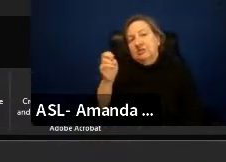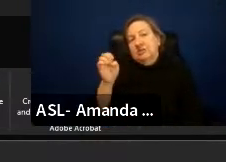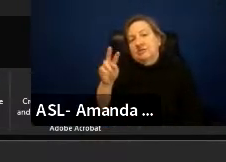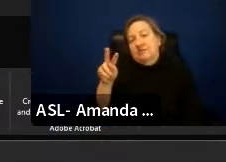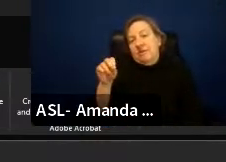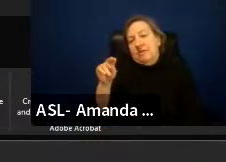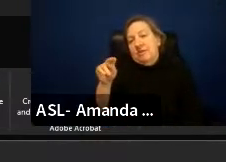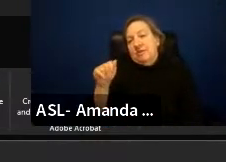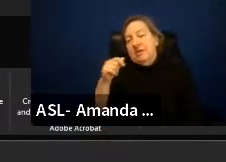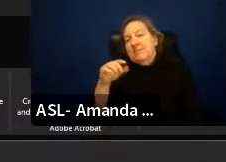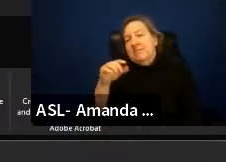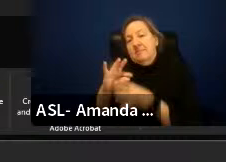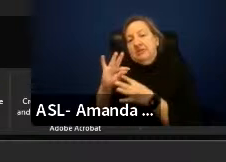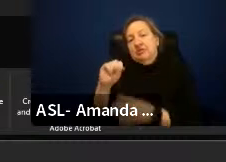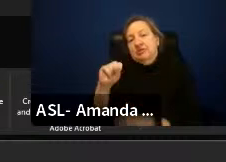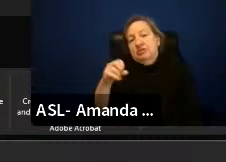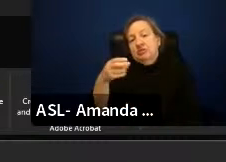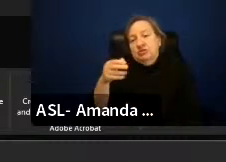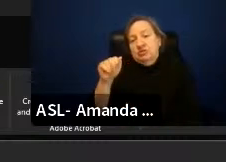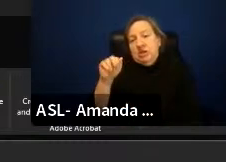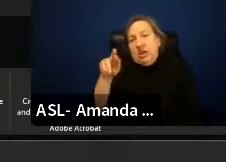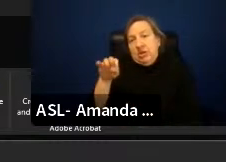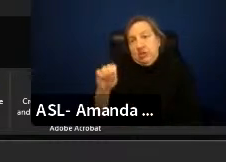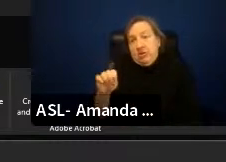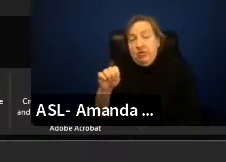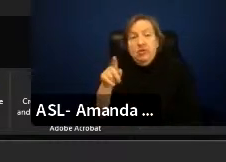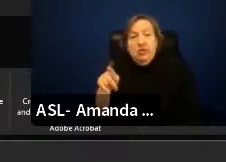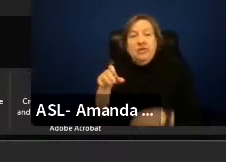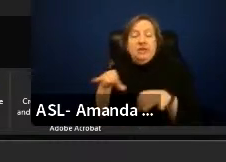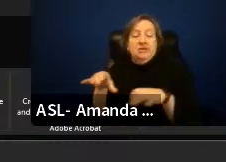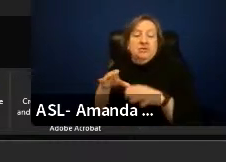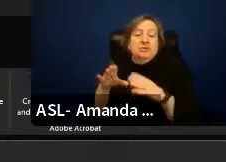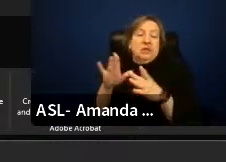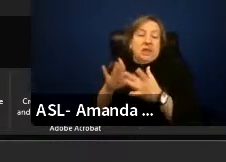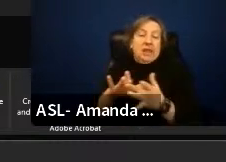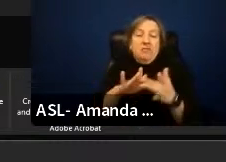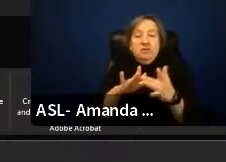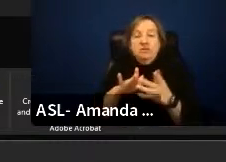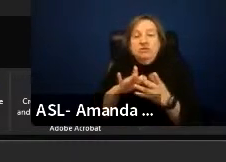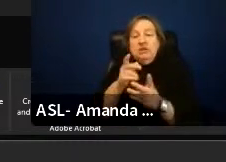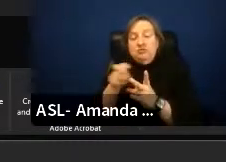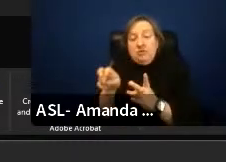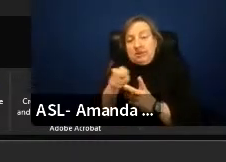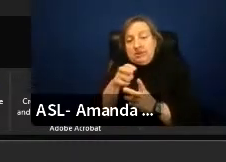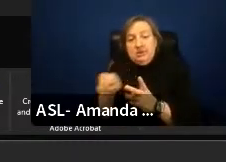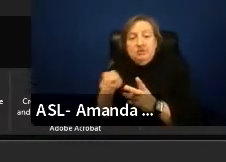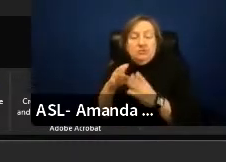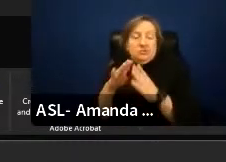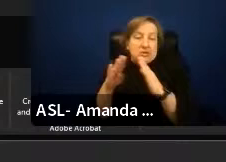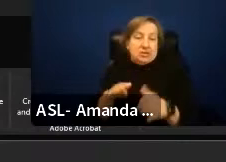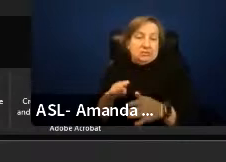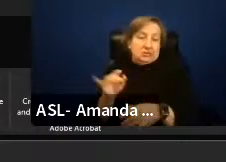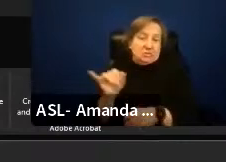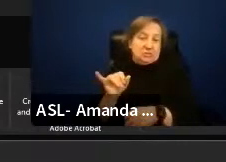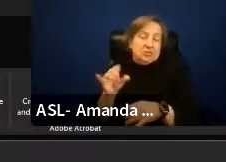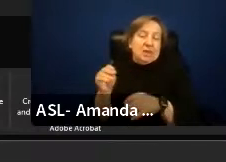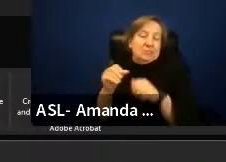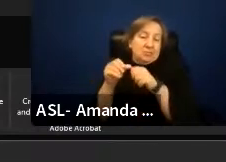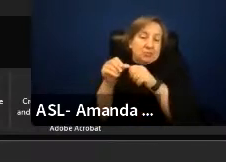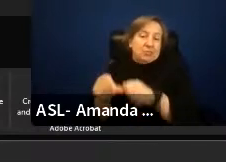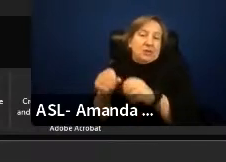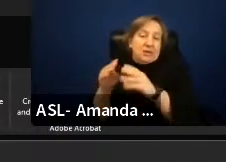mentioned Share as well, that I know does both outreach and transitional housing as well as permanent housing